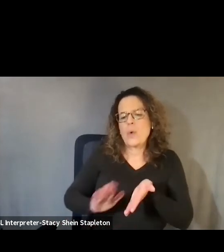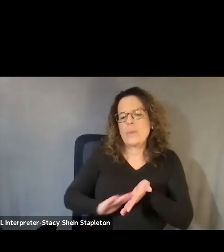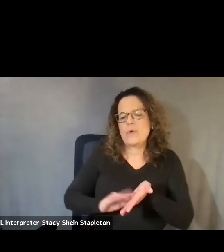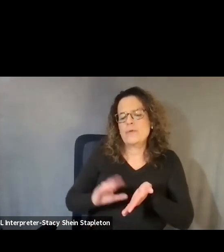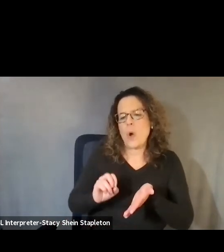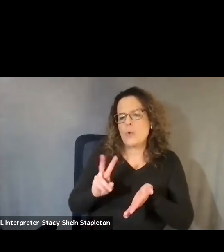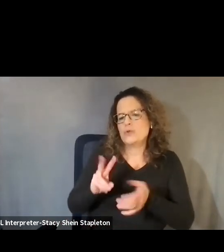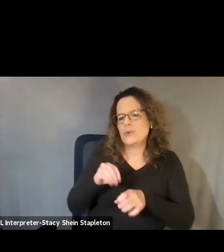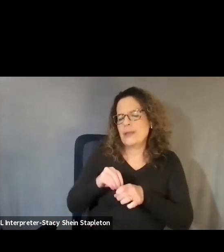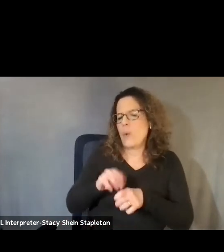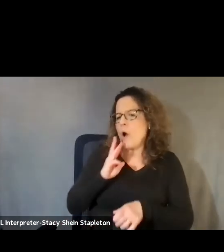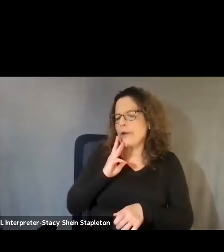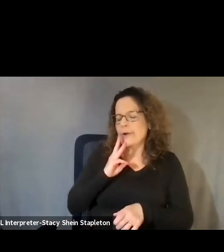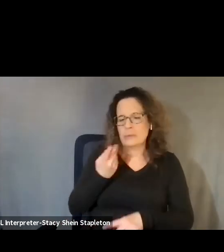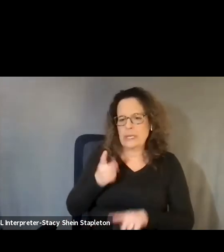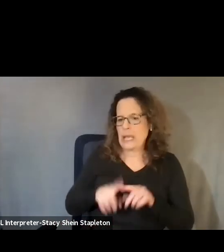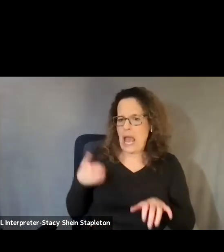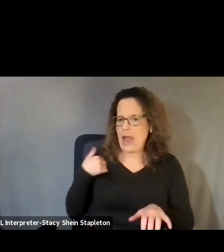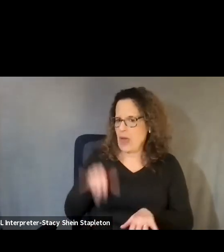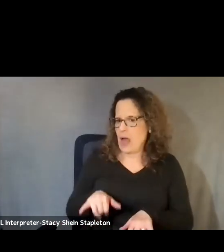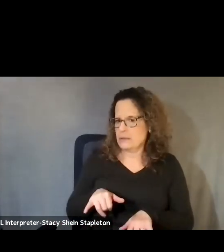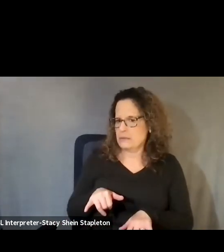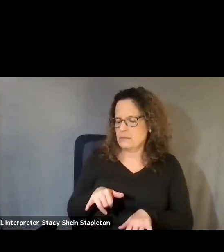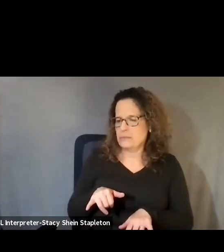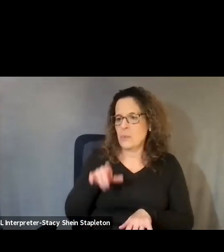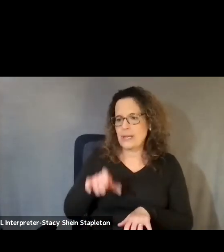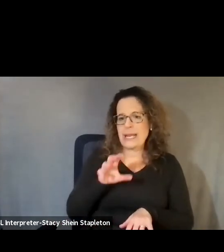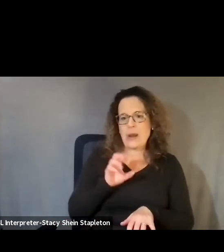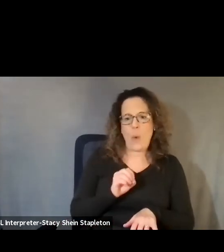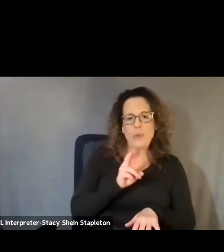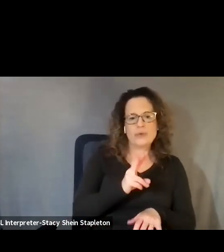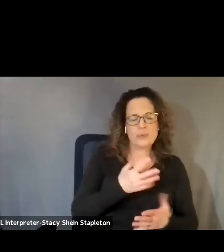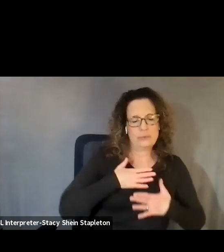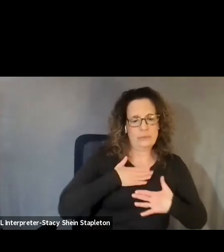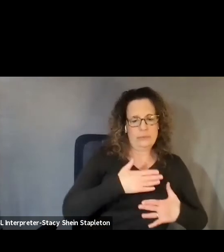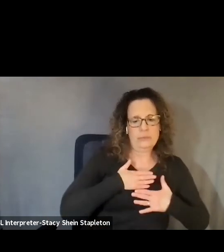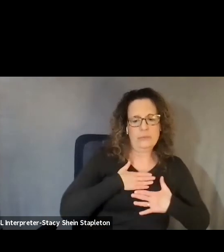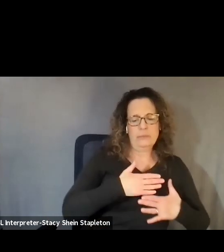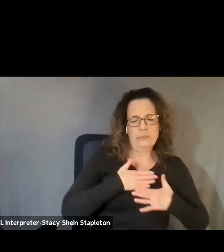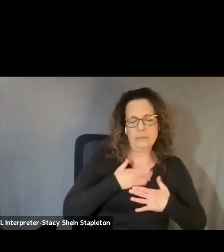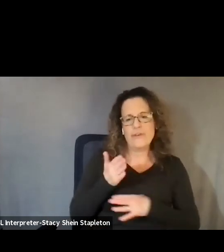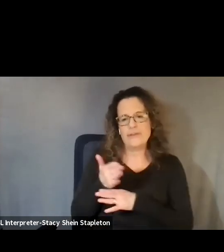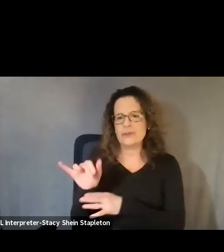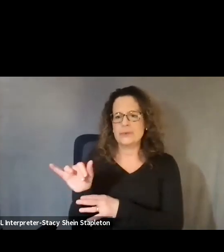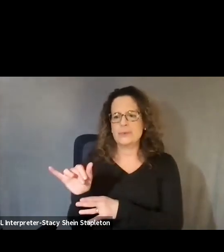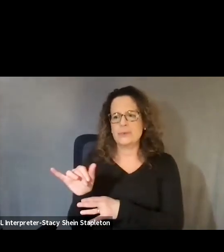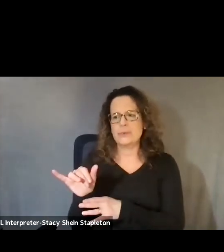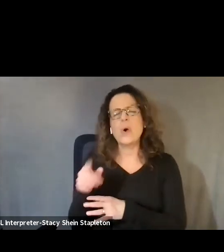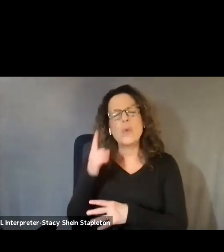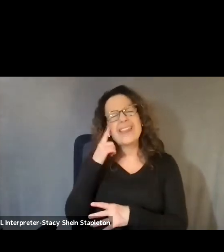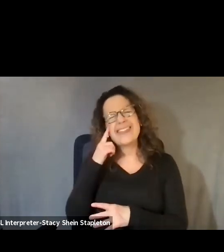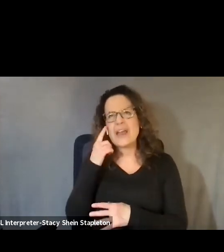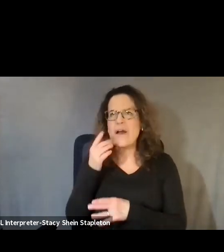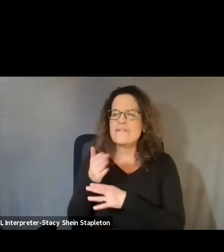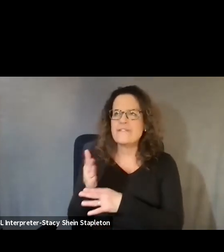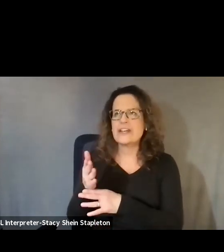water. We don't want that. Just as we need oxygen to breathe, fish do too, even though we think of fish